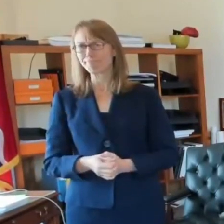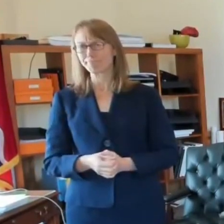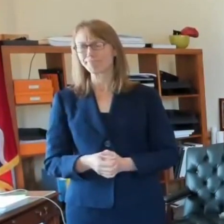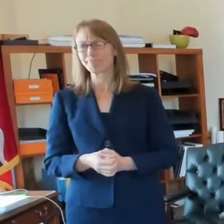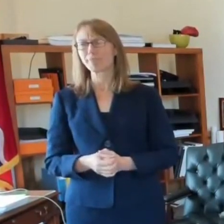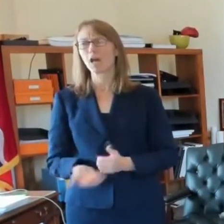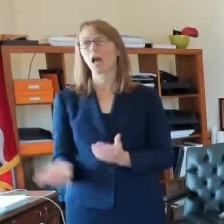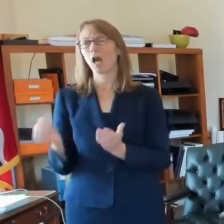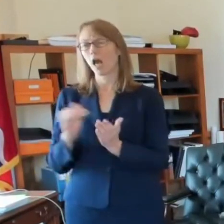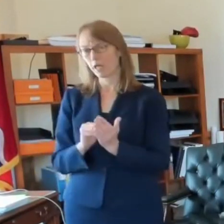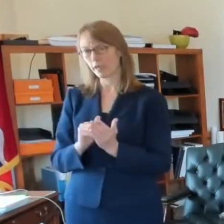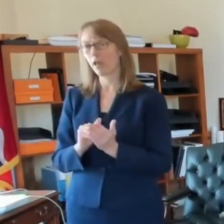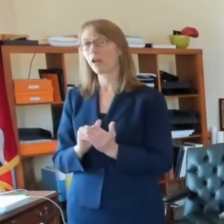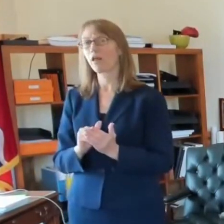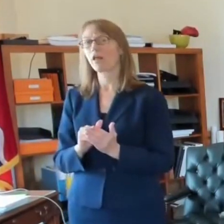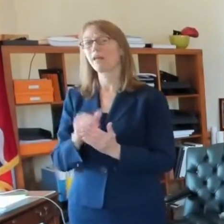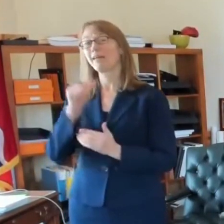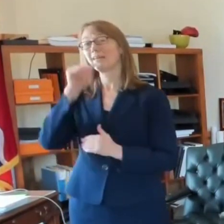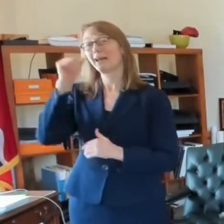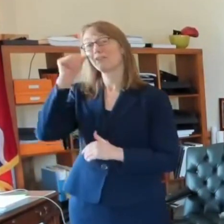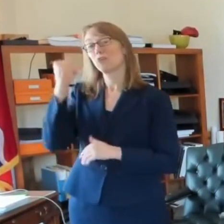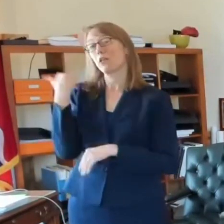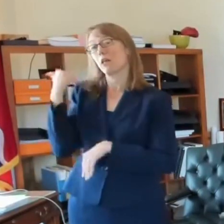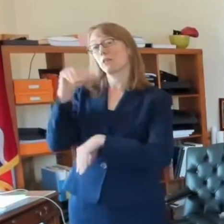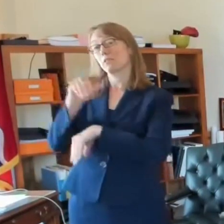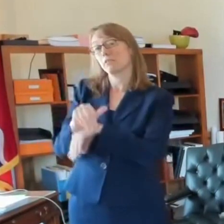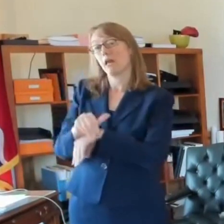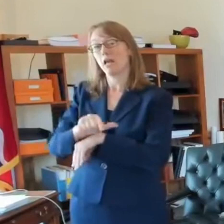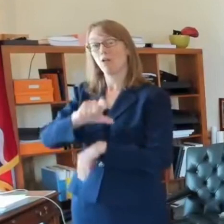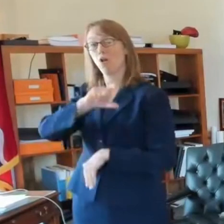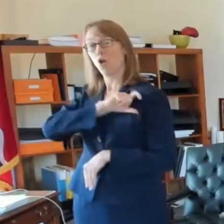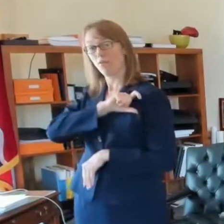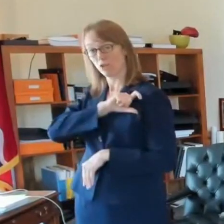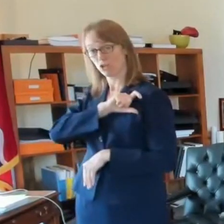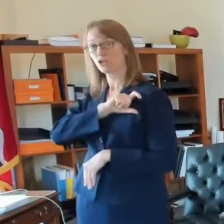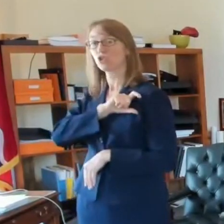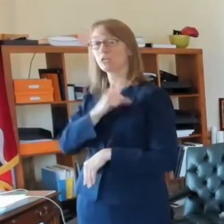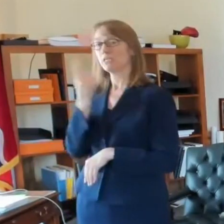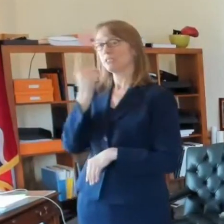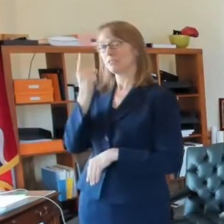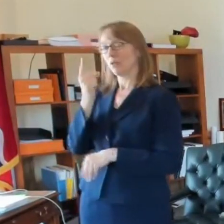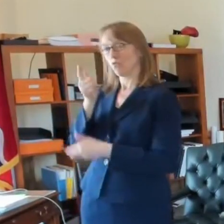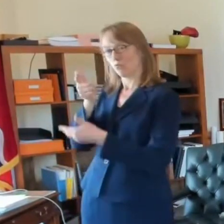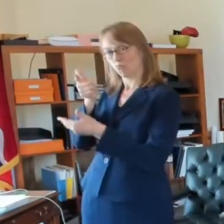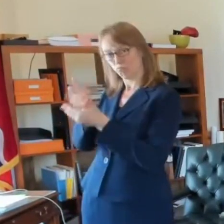police officer shot last night, about 9:15, 9:30.